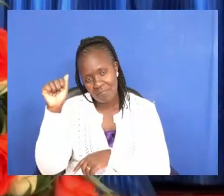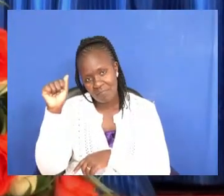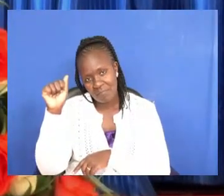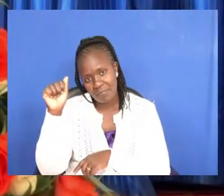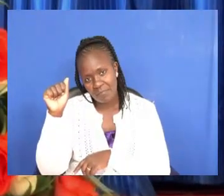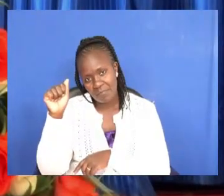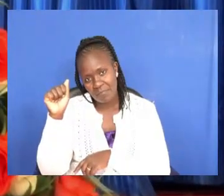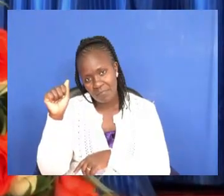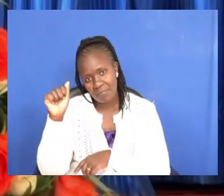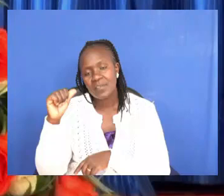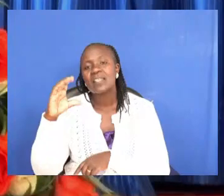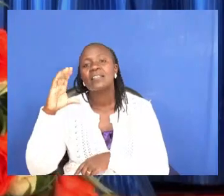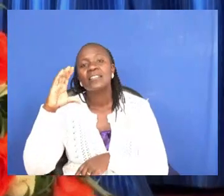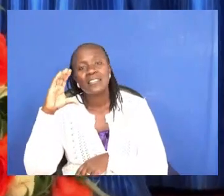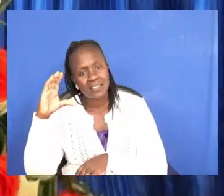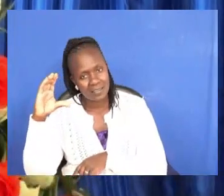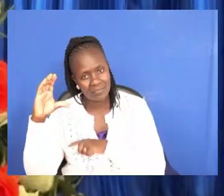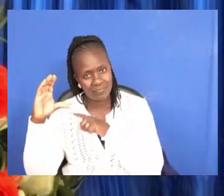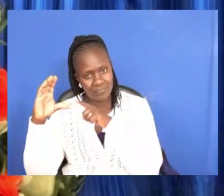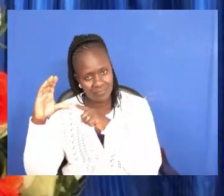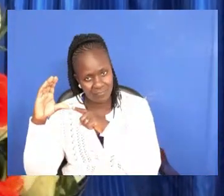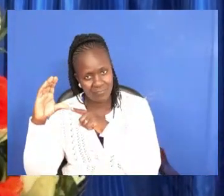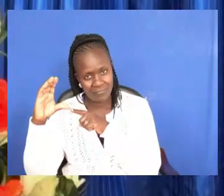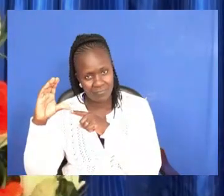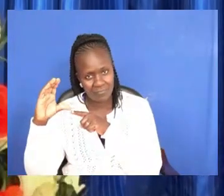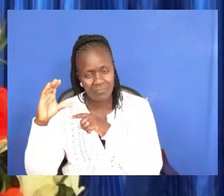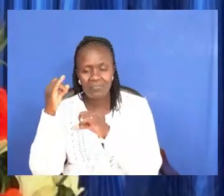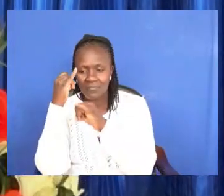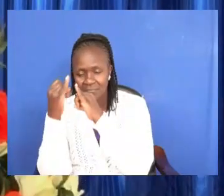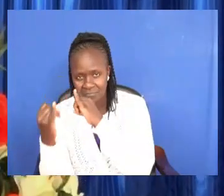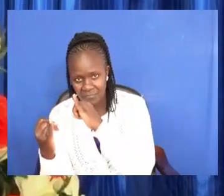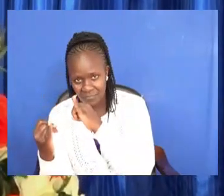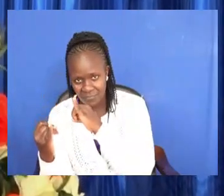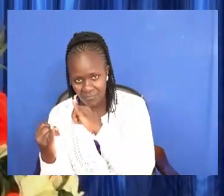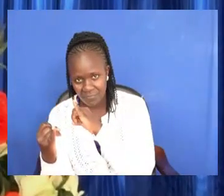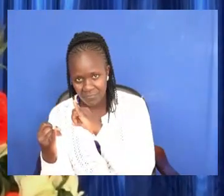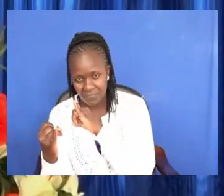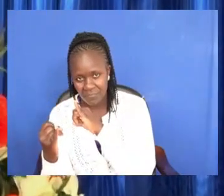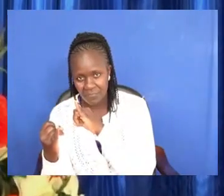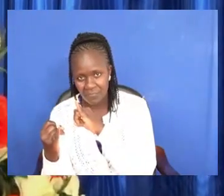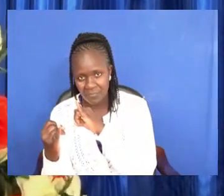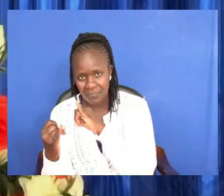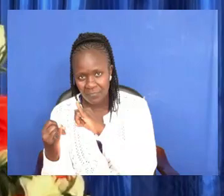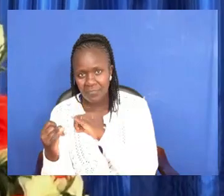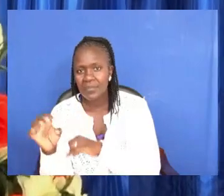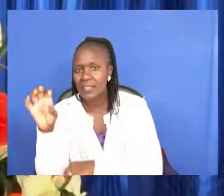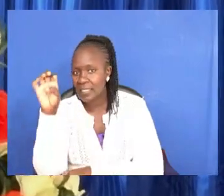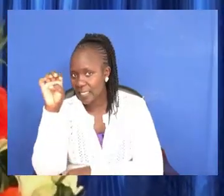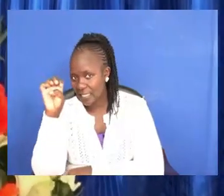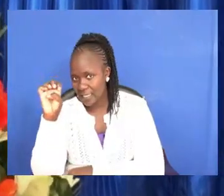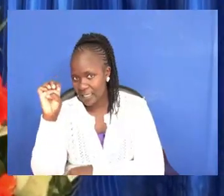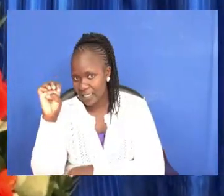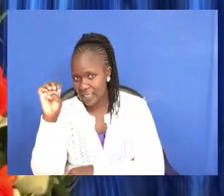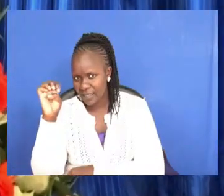We go to the letter C. And then finally, the letter E.